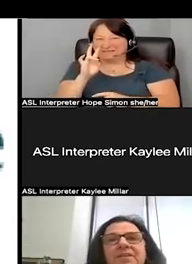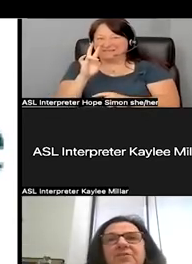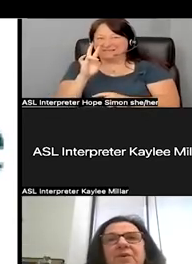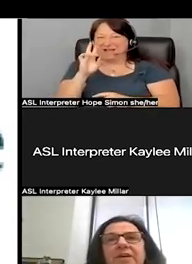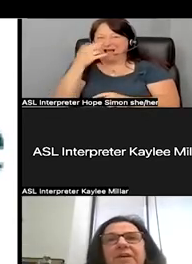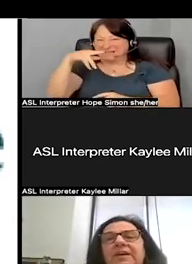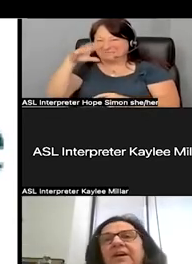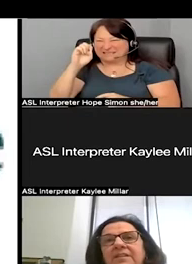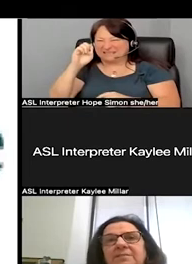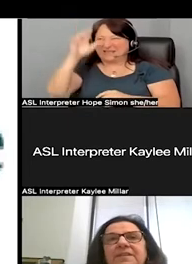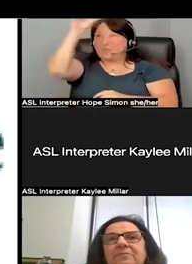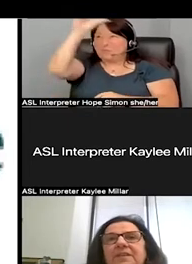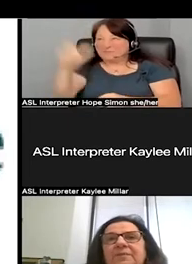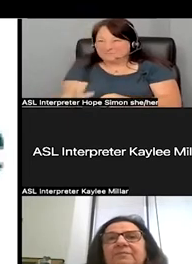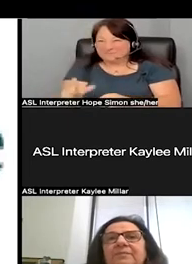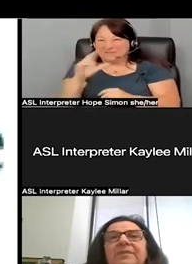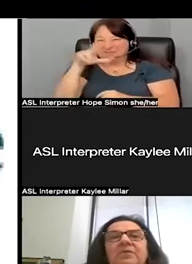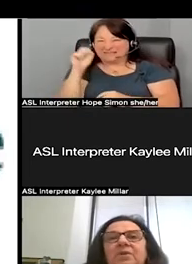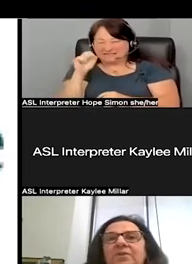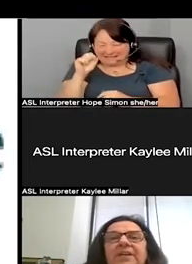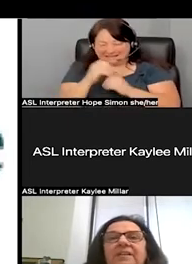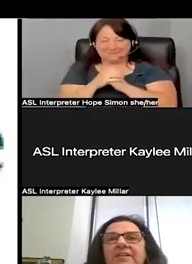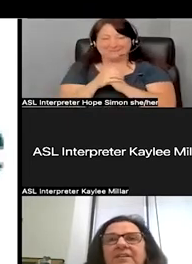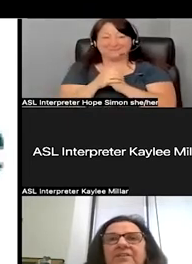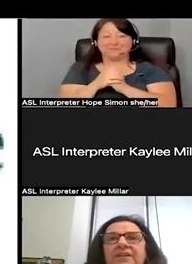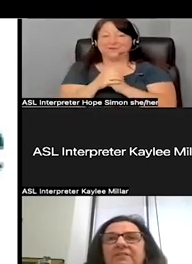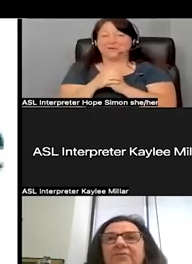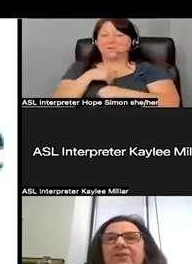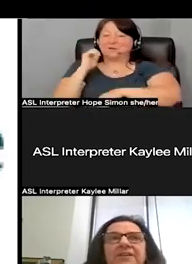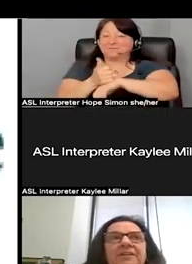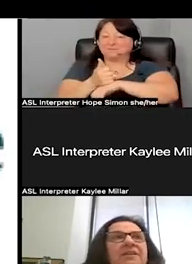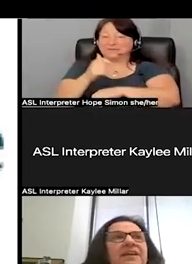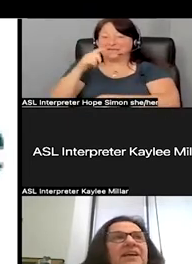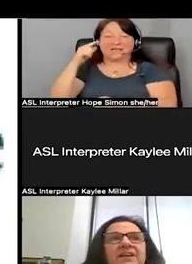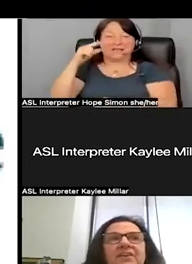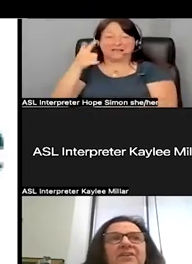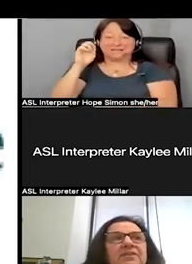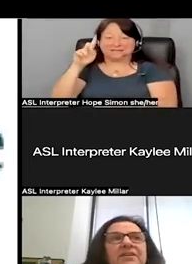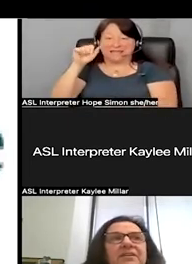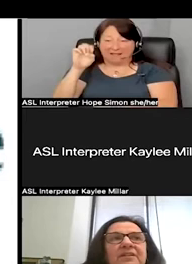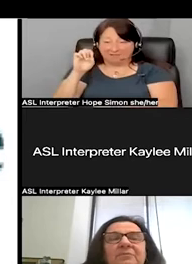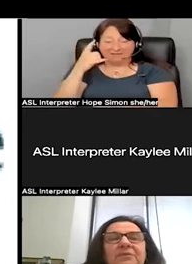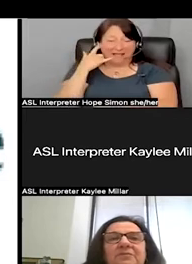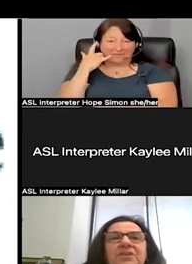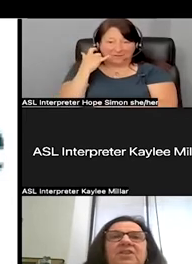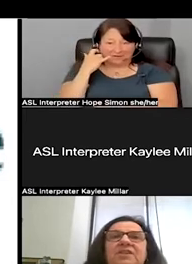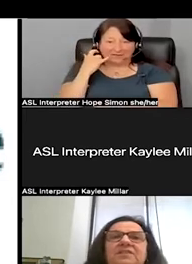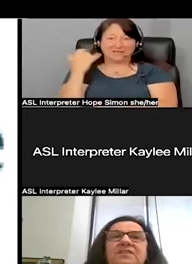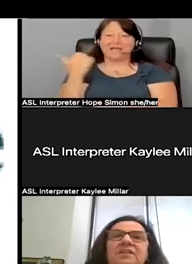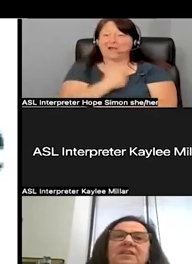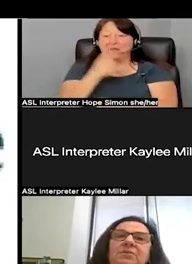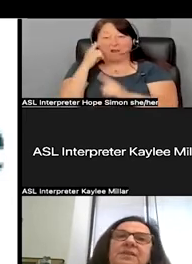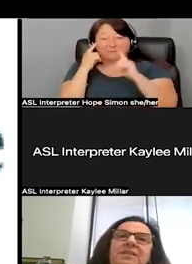is a nationwide hospice company. We're located in Glendale, California, and our company mission